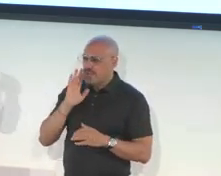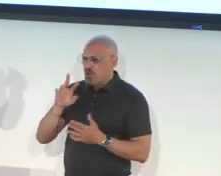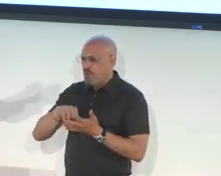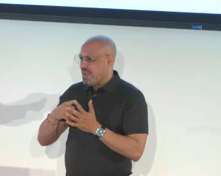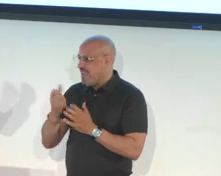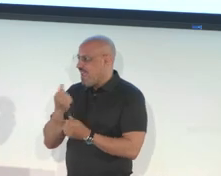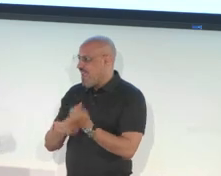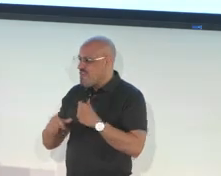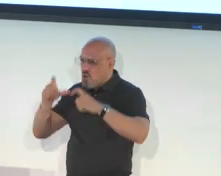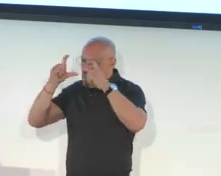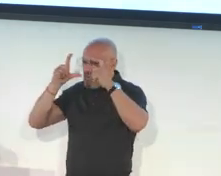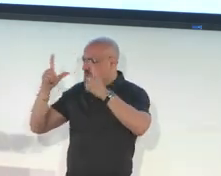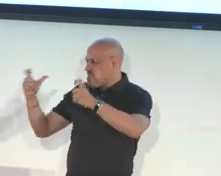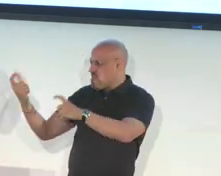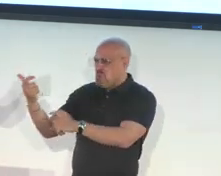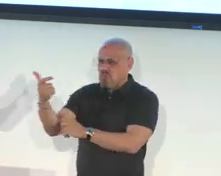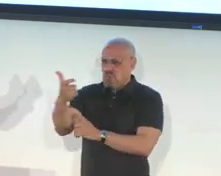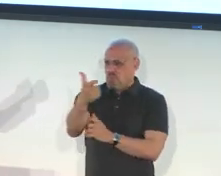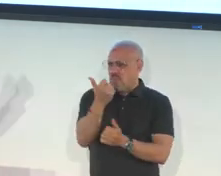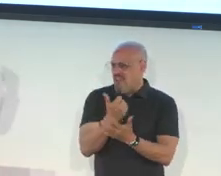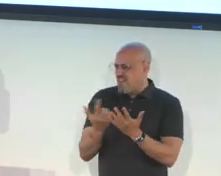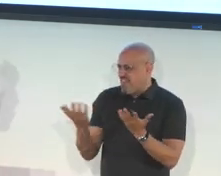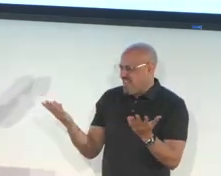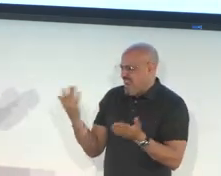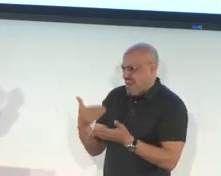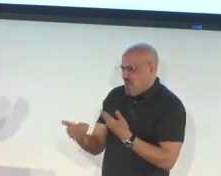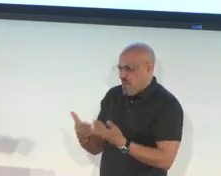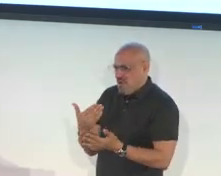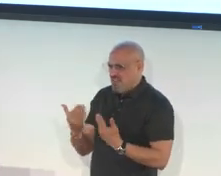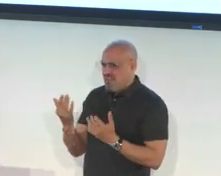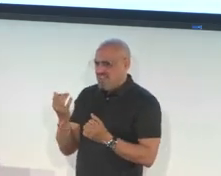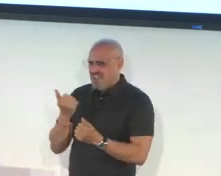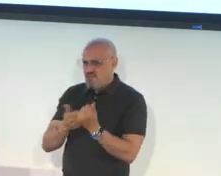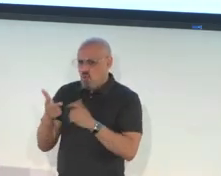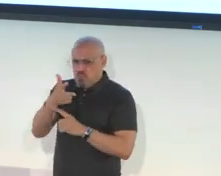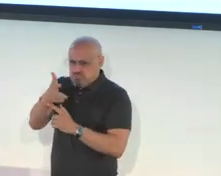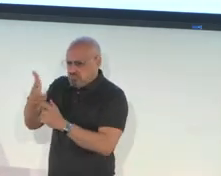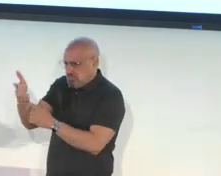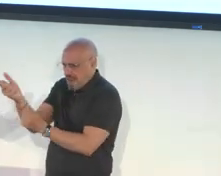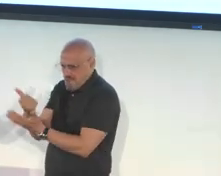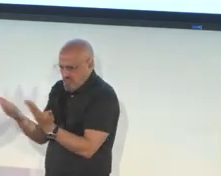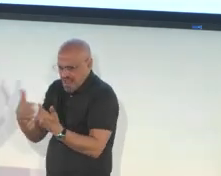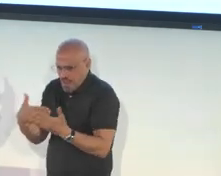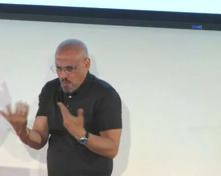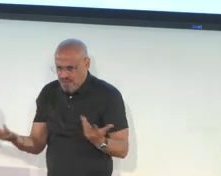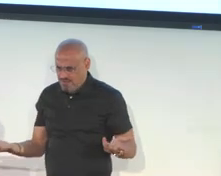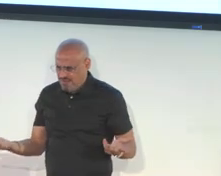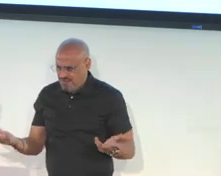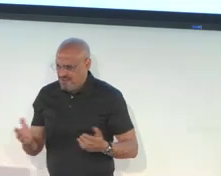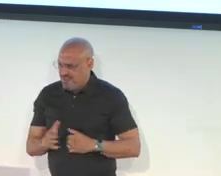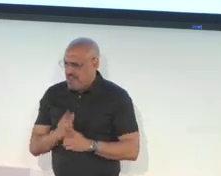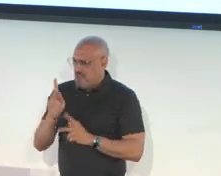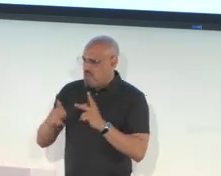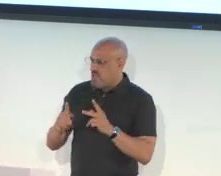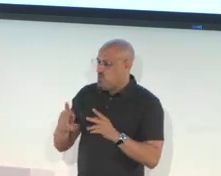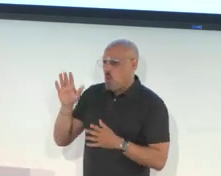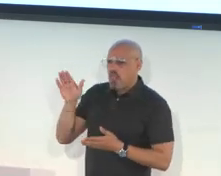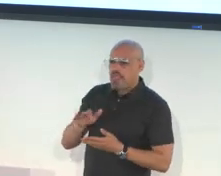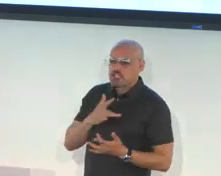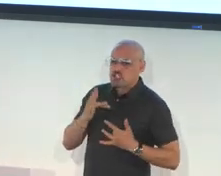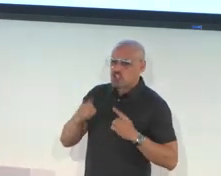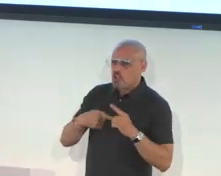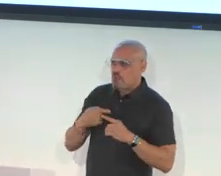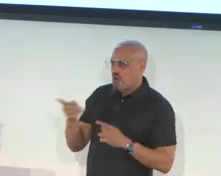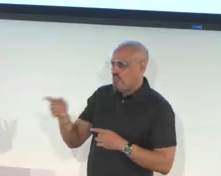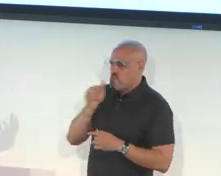a phone, taking pictures of everything. You've got a phone on both hands, making sure you're recording the whole thing as it goes through. You know, and people are less concerned about